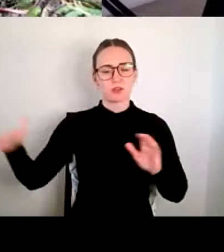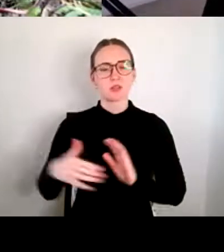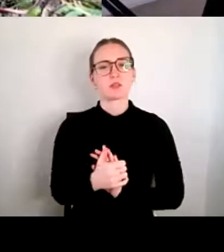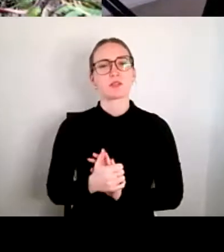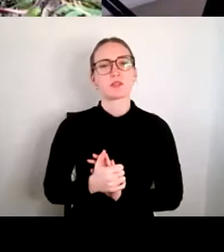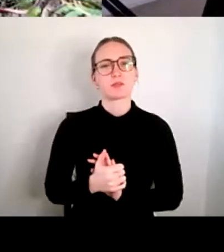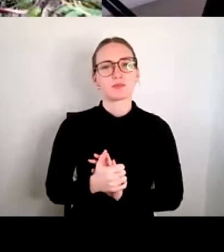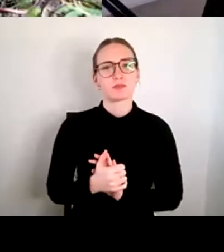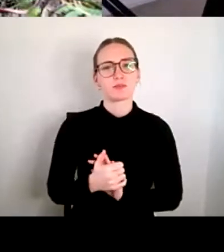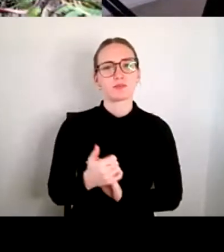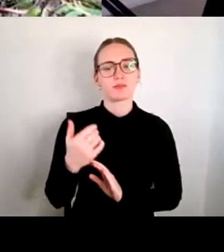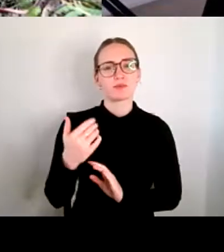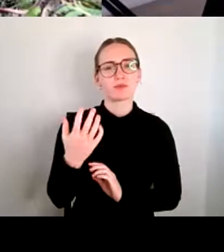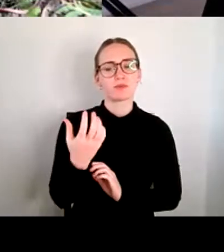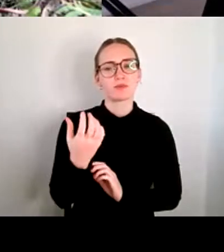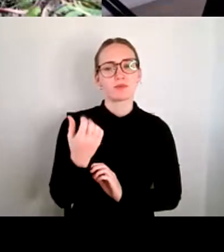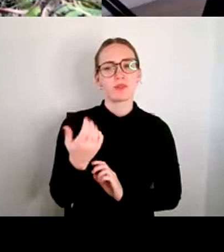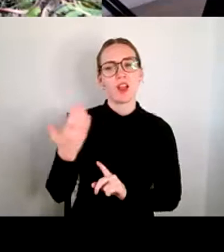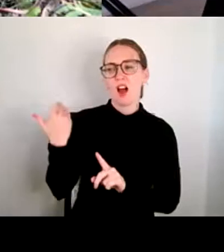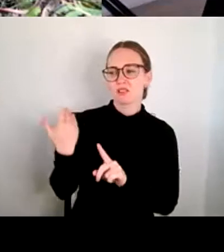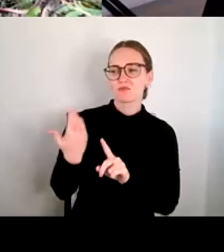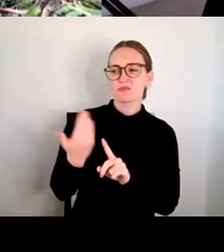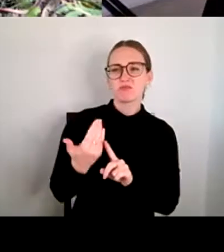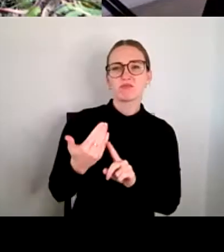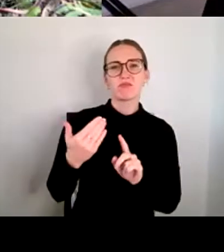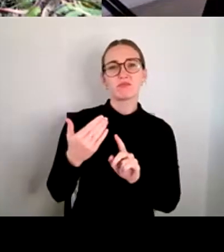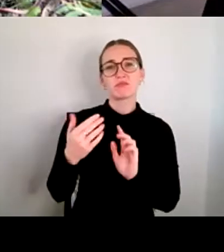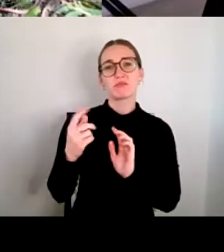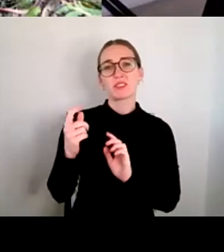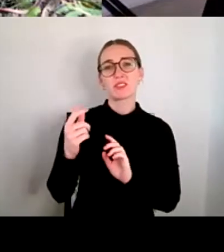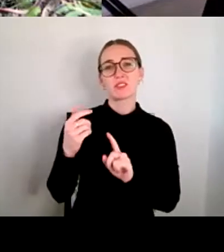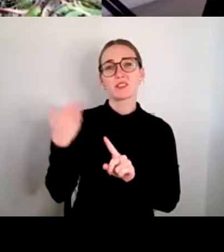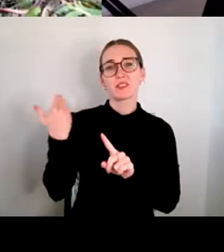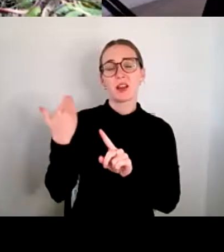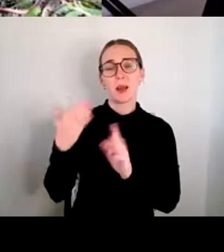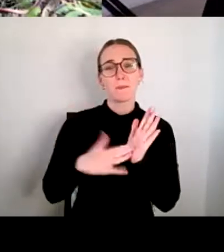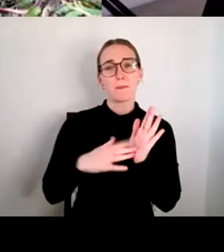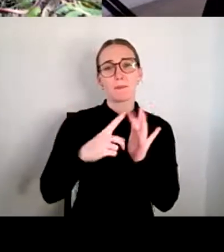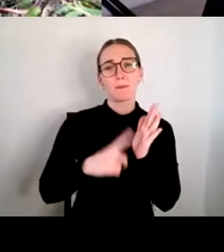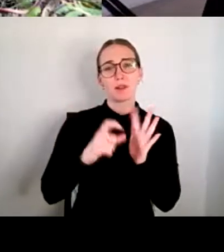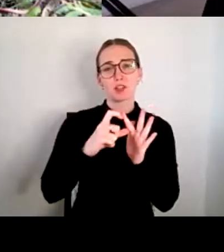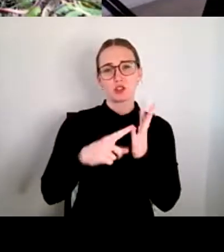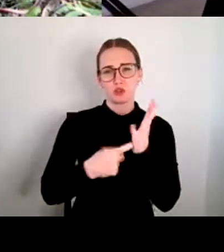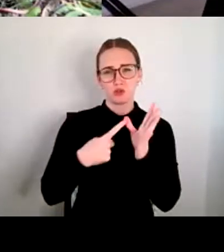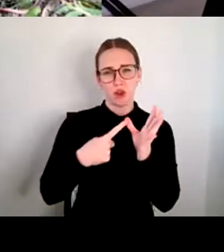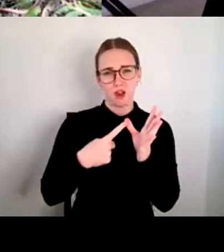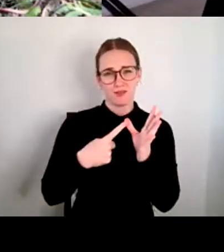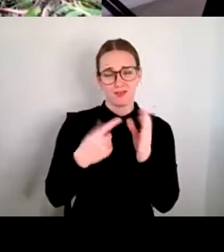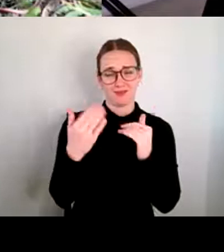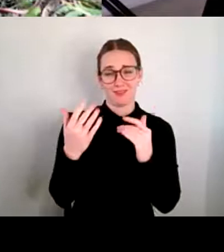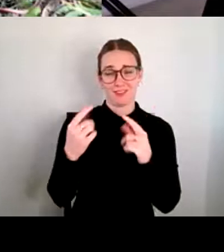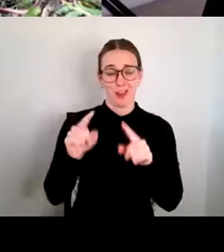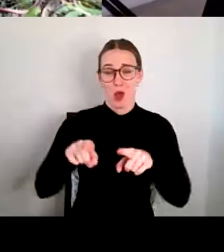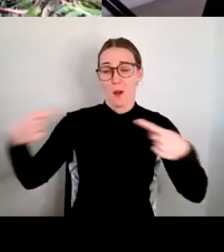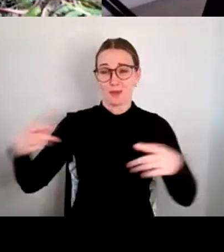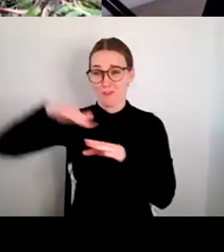have spent the last couple of years on up in Mildura, which is possibly the opposite of a mountain. It's maybe the flattest place I can imagine.